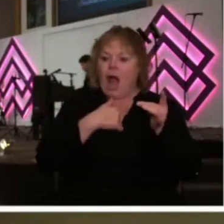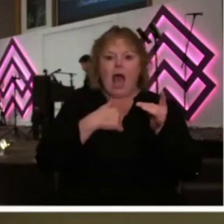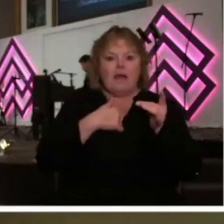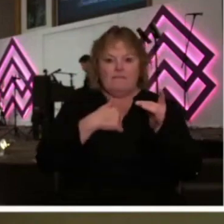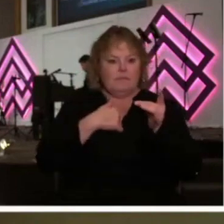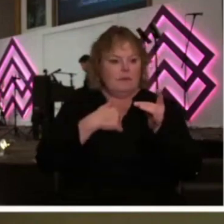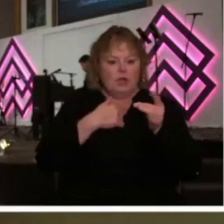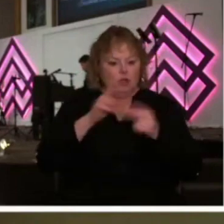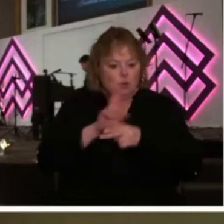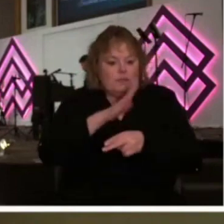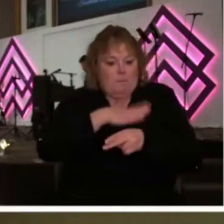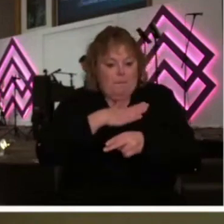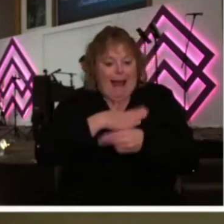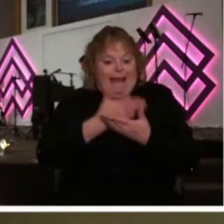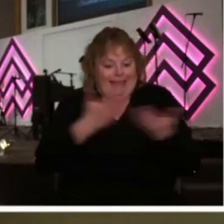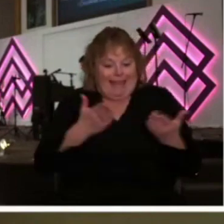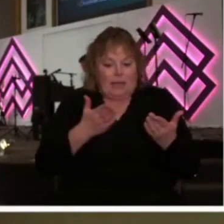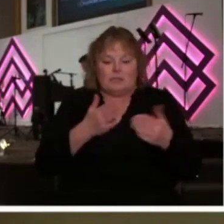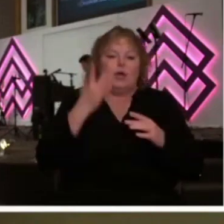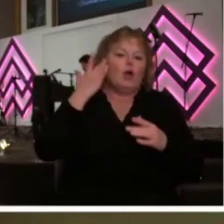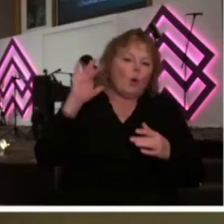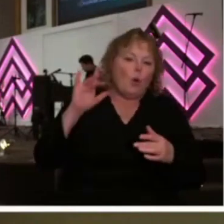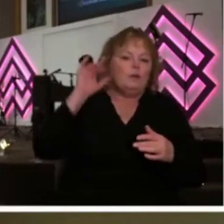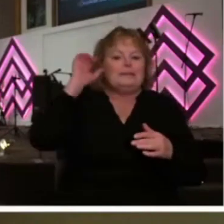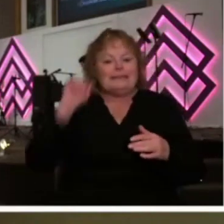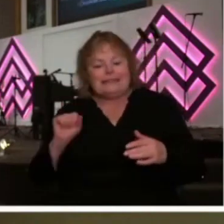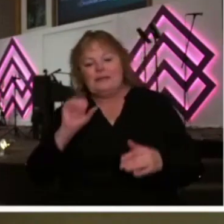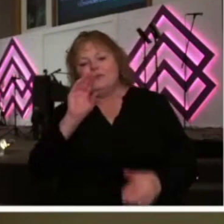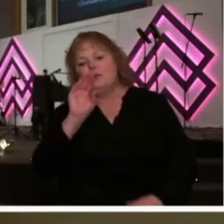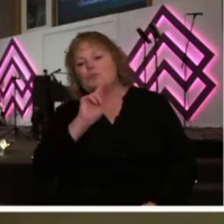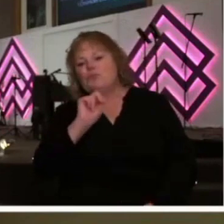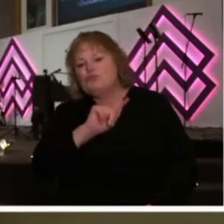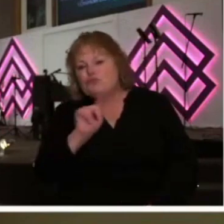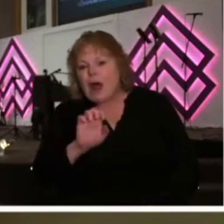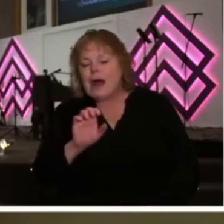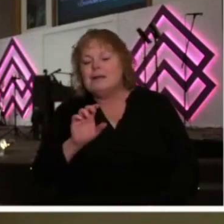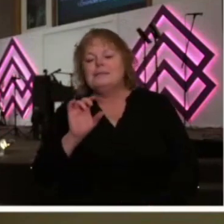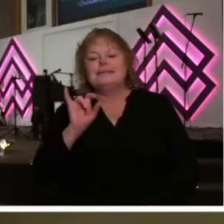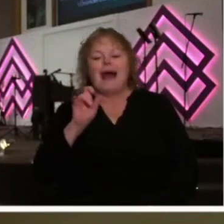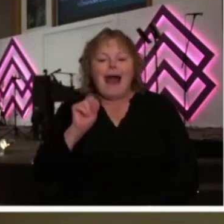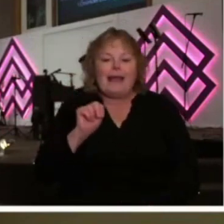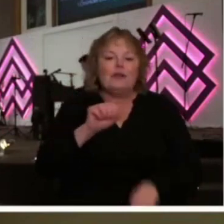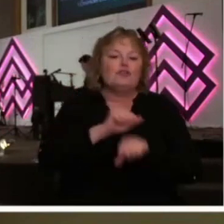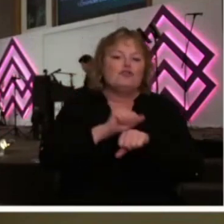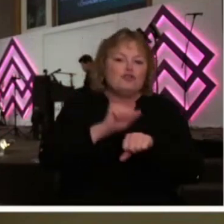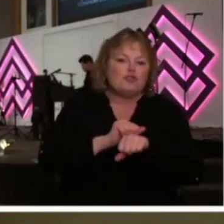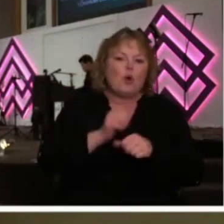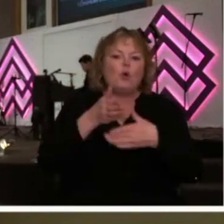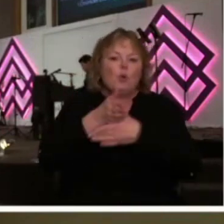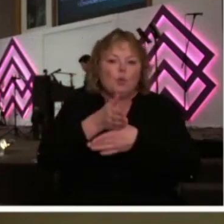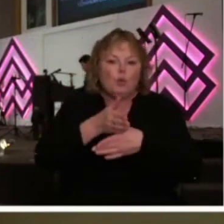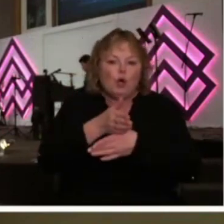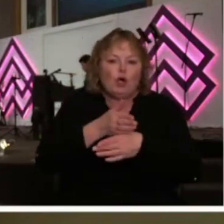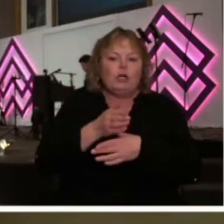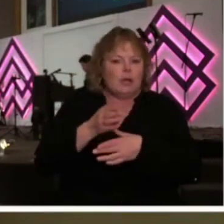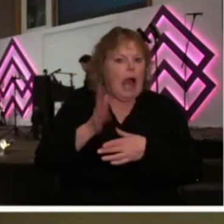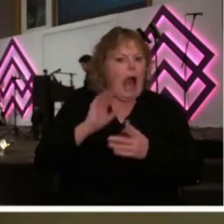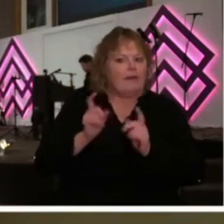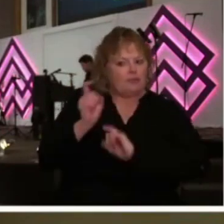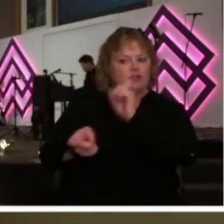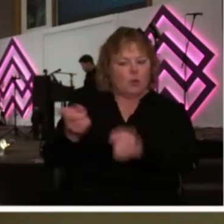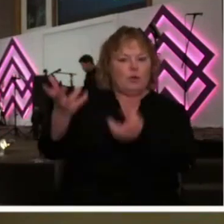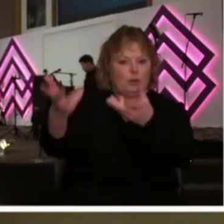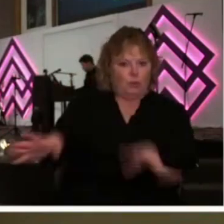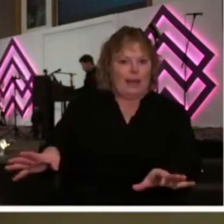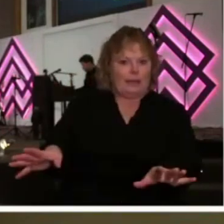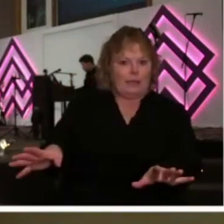of God, gold, silver, bronze, iron, wood, stones." And then he says, "Besides, in my devotion to the temple of my God, I now